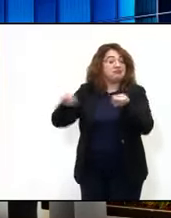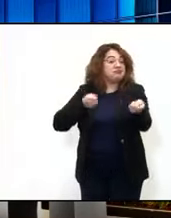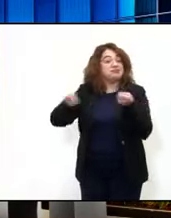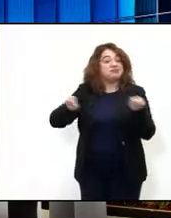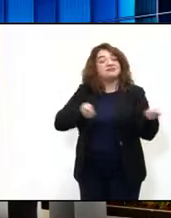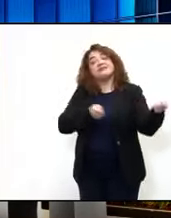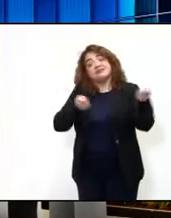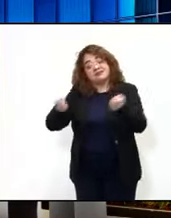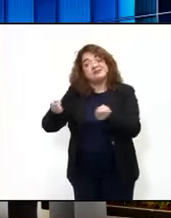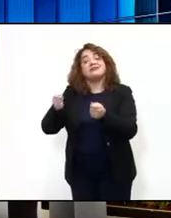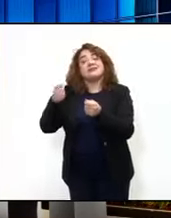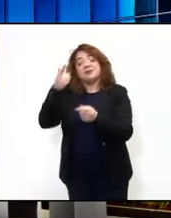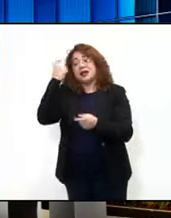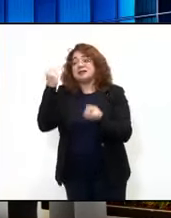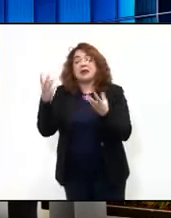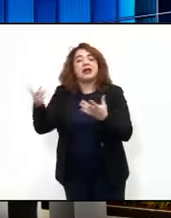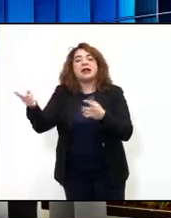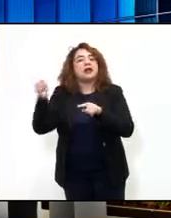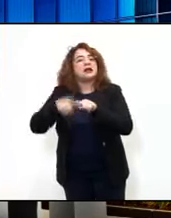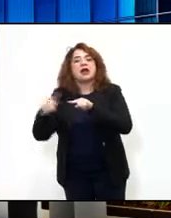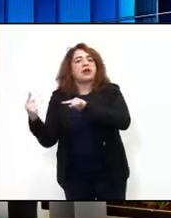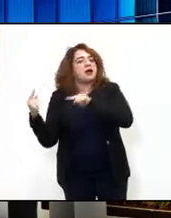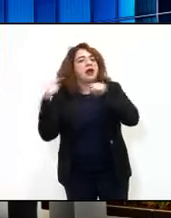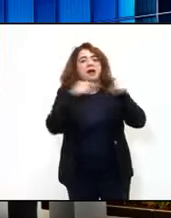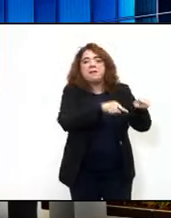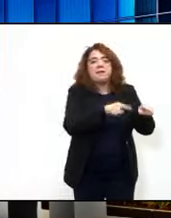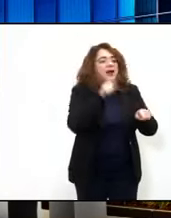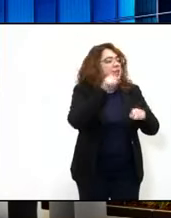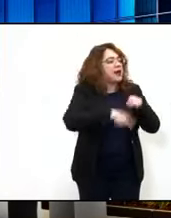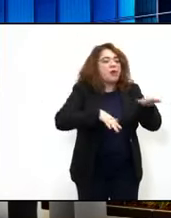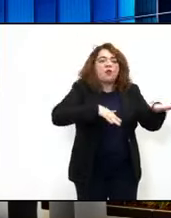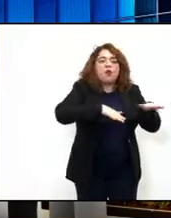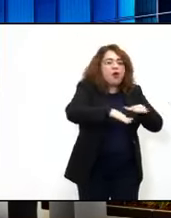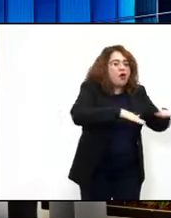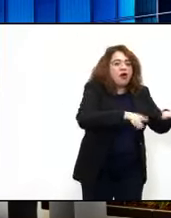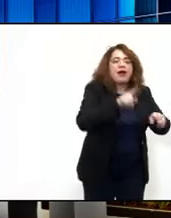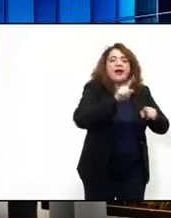sites. And then I also wanted to share a little bit about just signing up